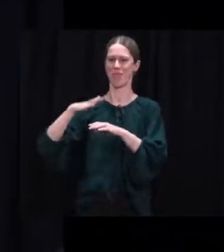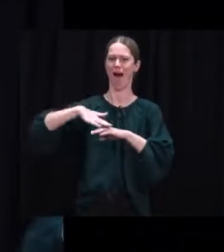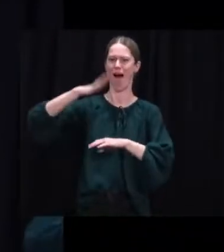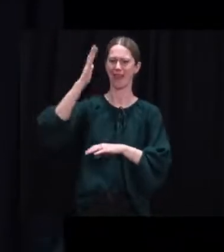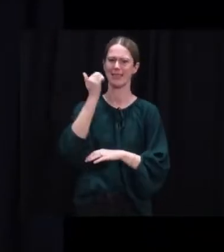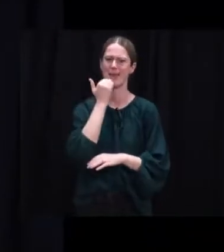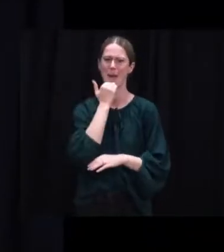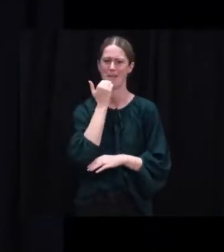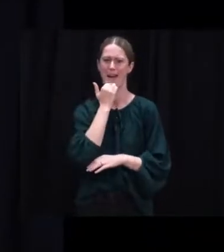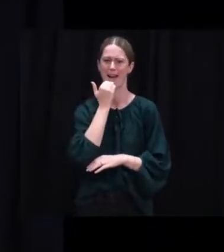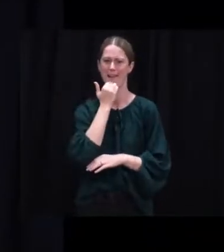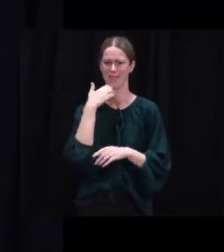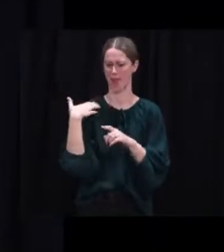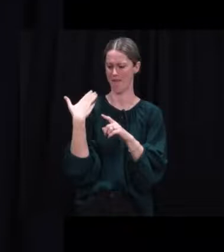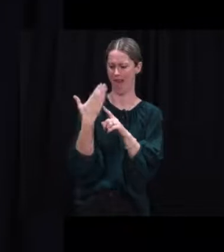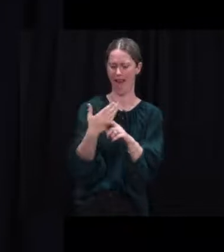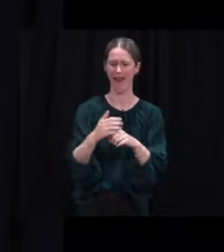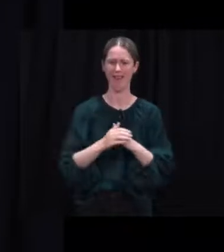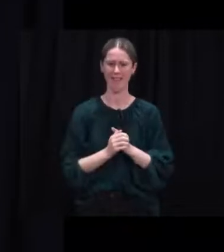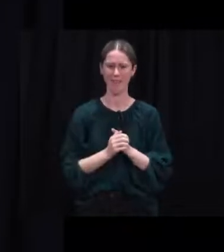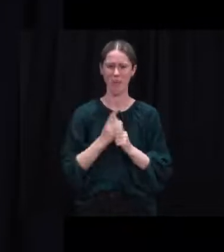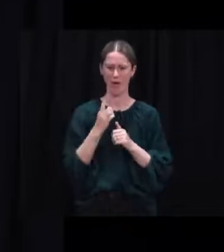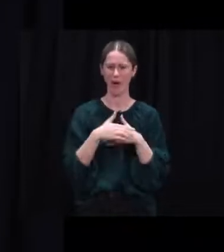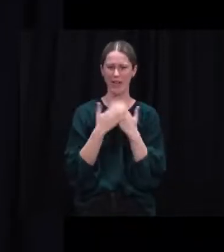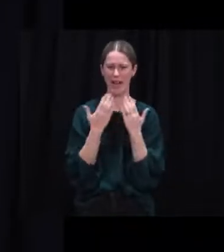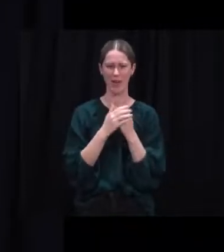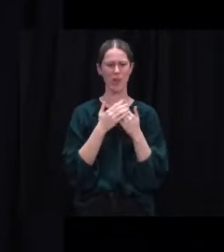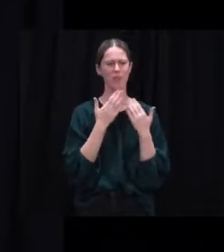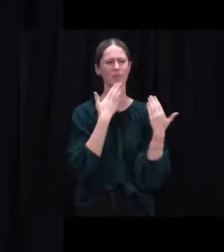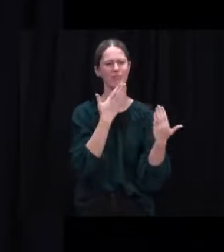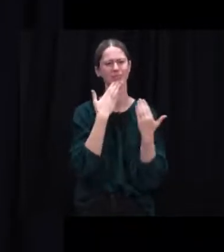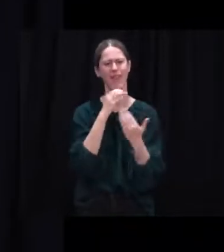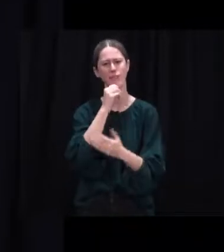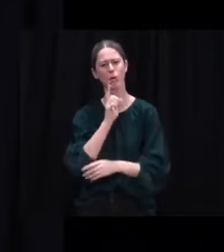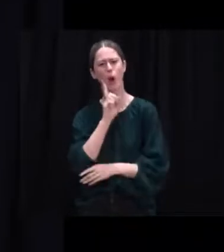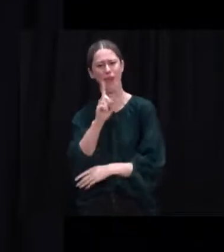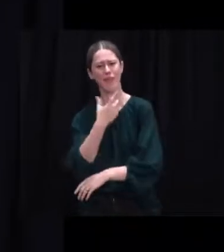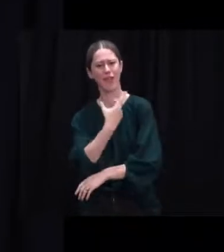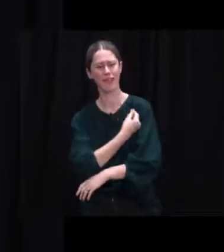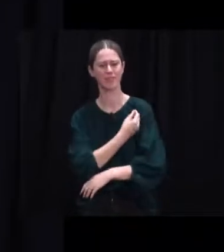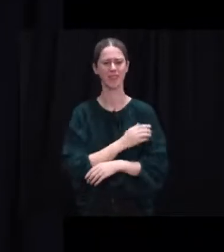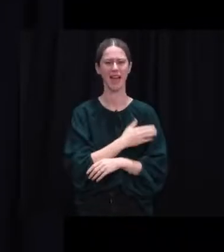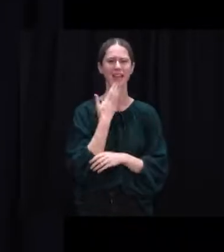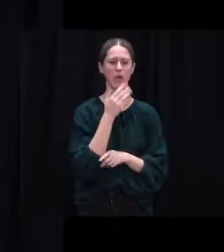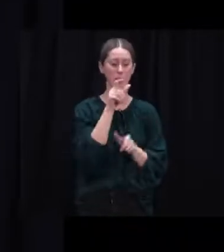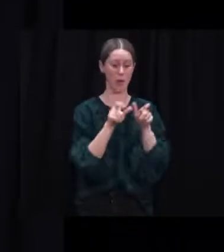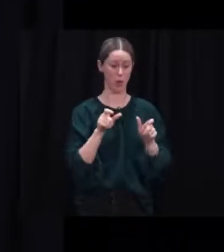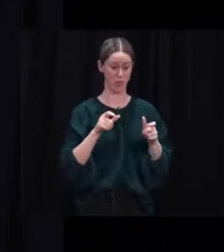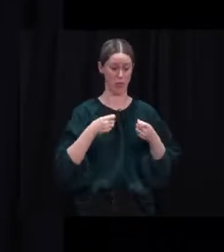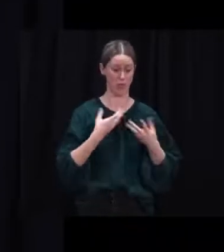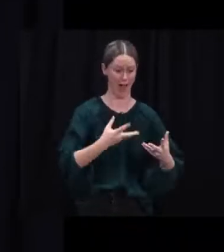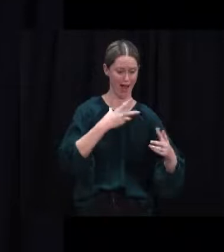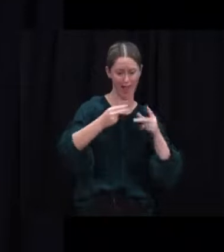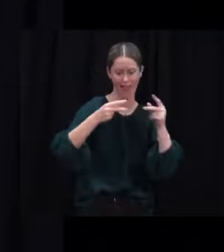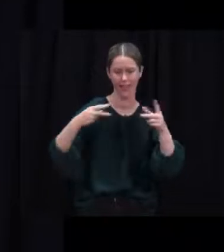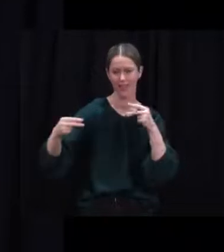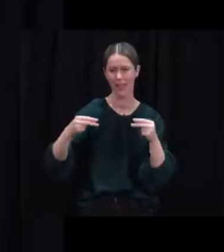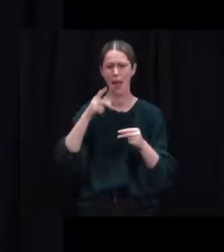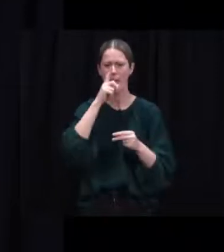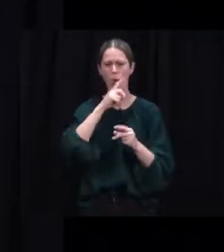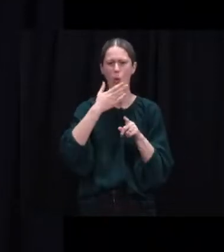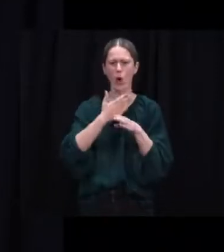a vaccine yesterday, by far the biggest day that we've had since we started rolling out the vaccine in New Zealand. So a big thank